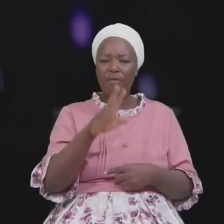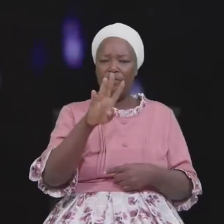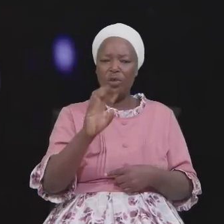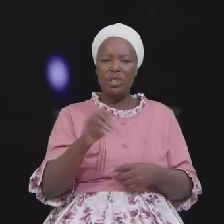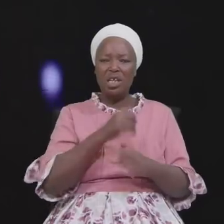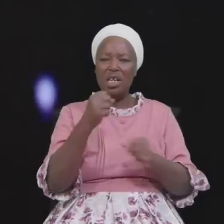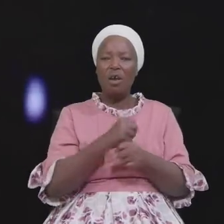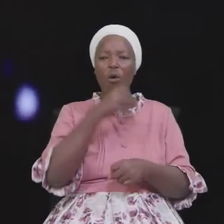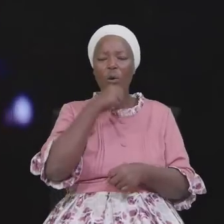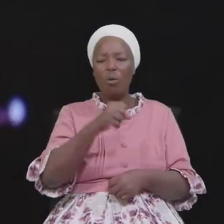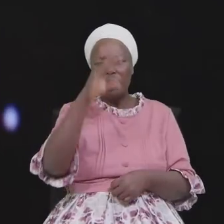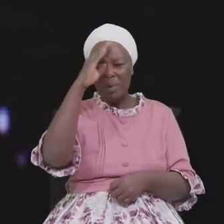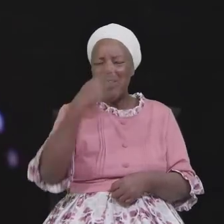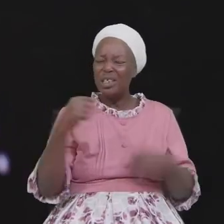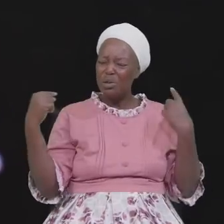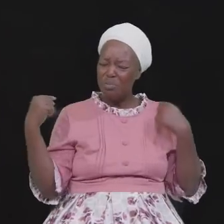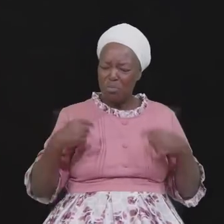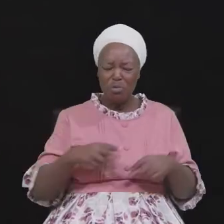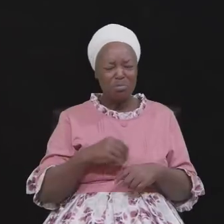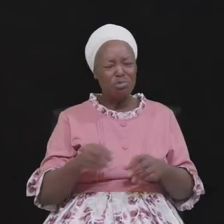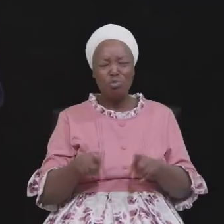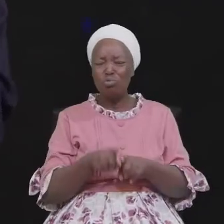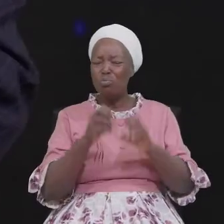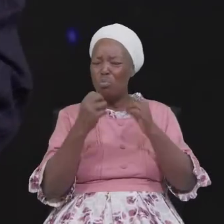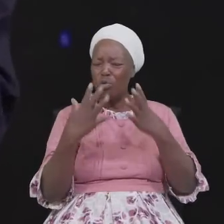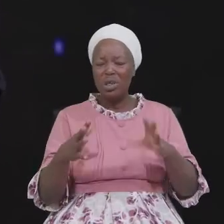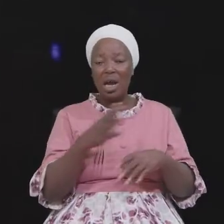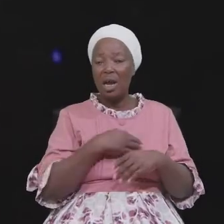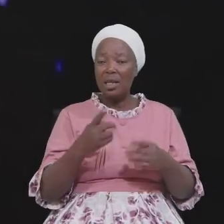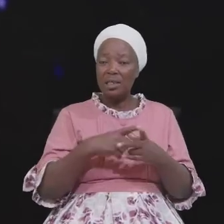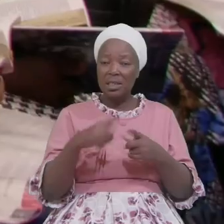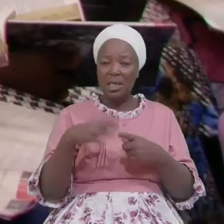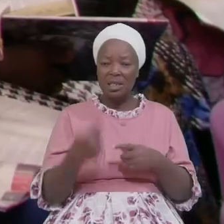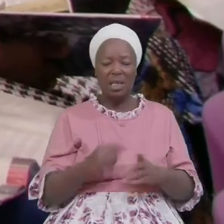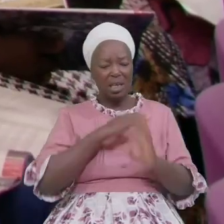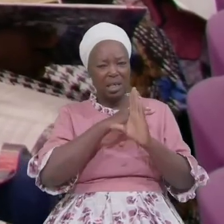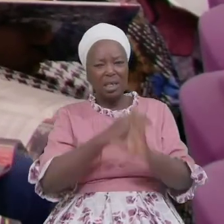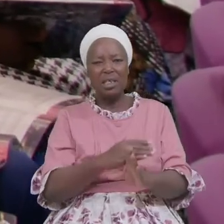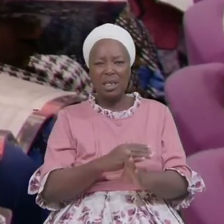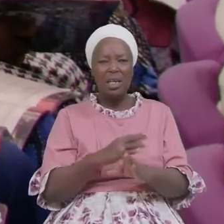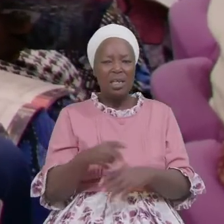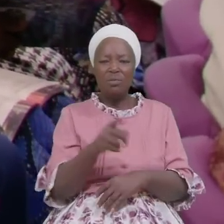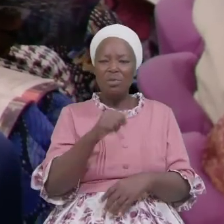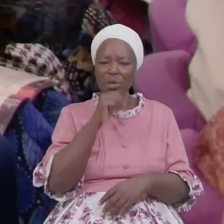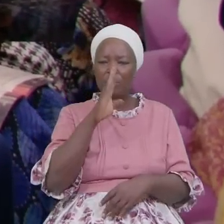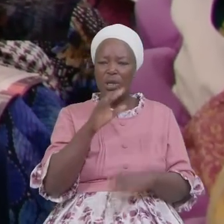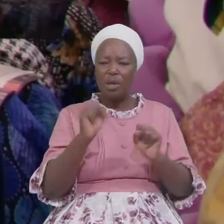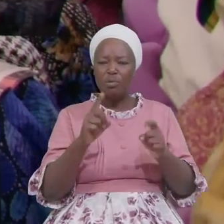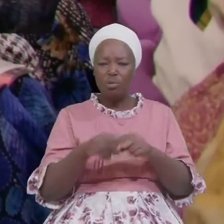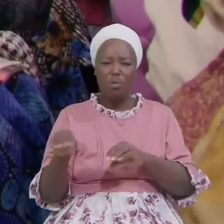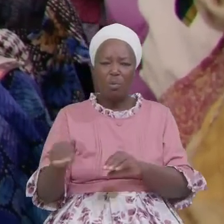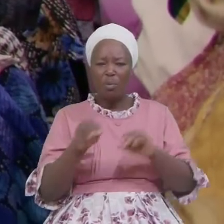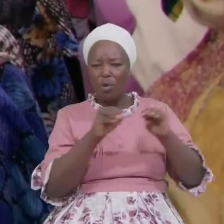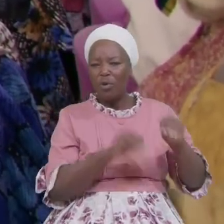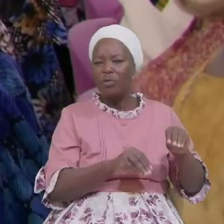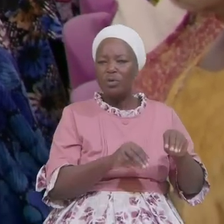the pain will be so much. And the hindrance, they will not be able to move.